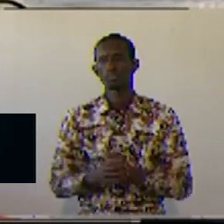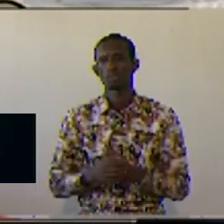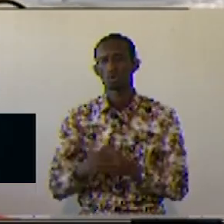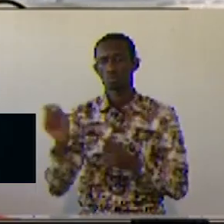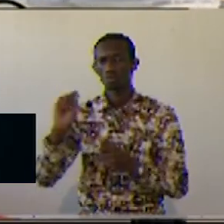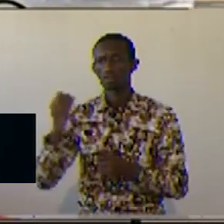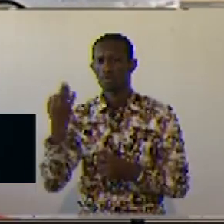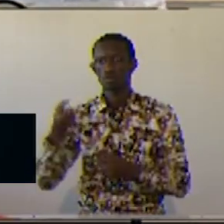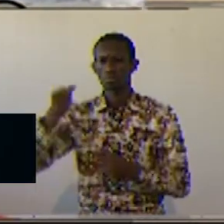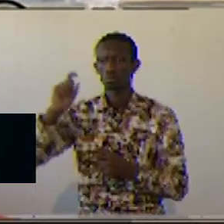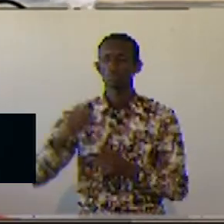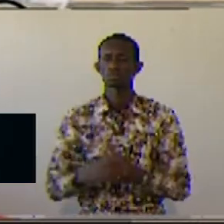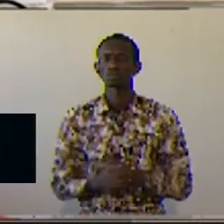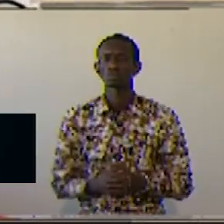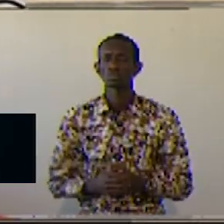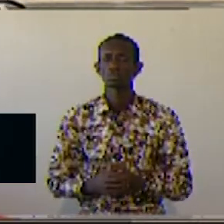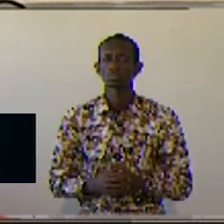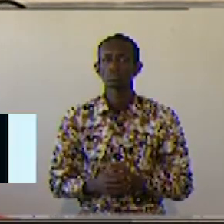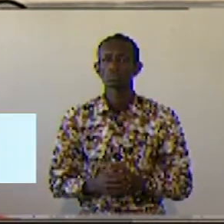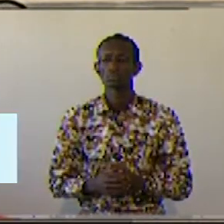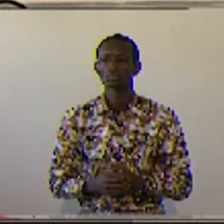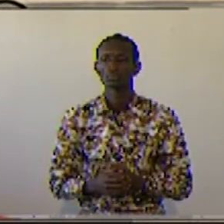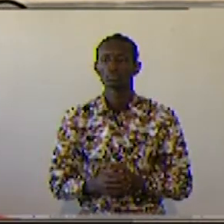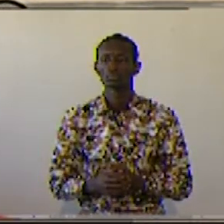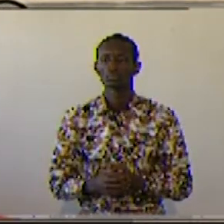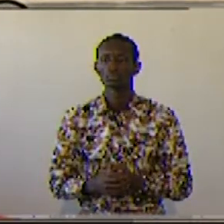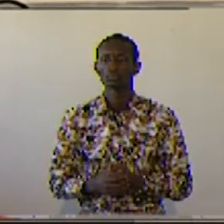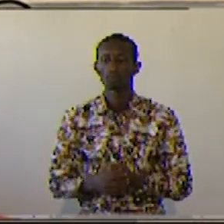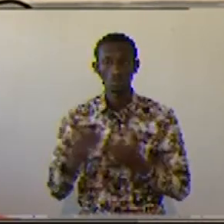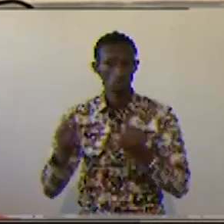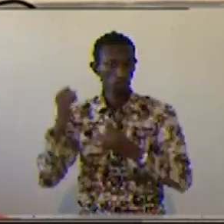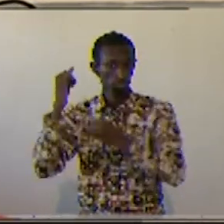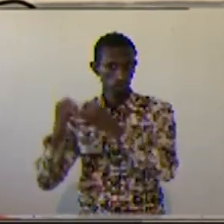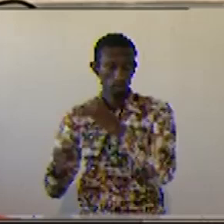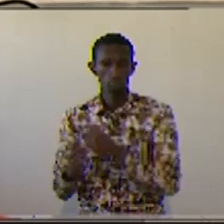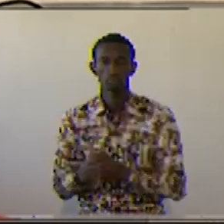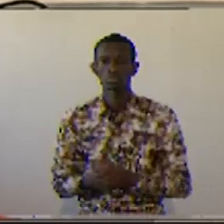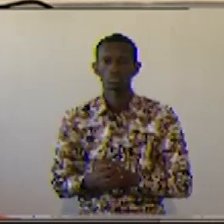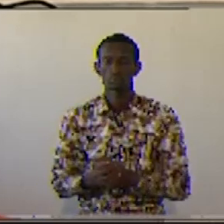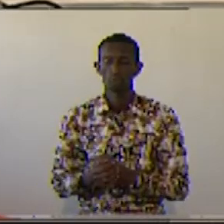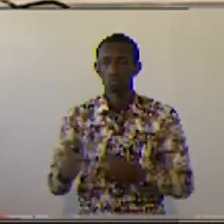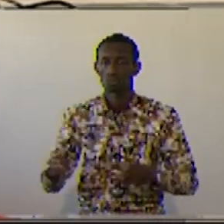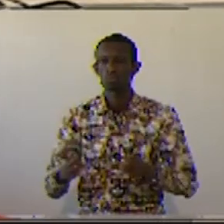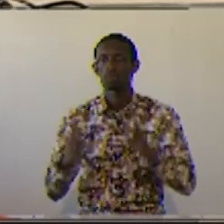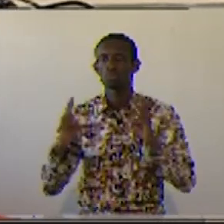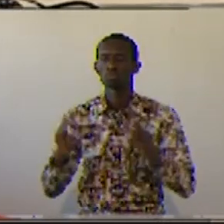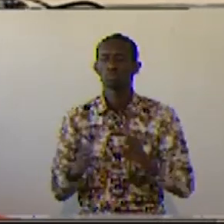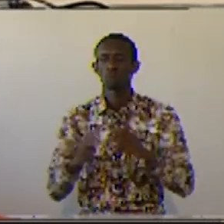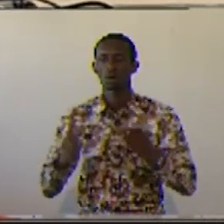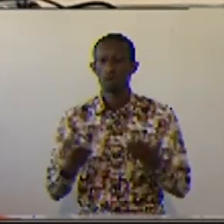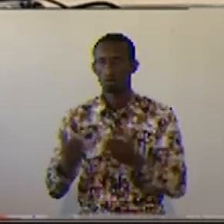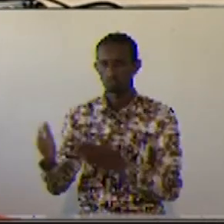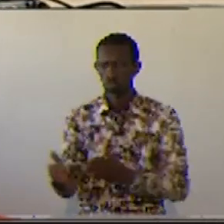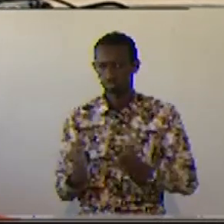water. And we are done with the methods we use to prepare, the